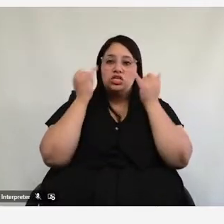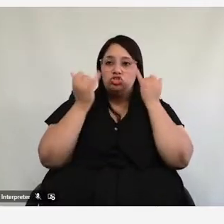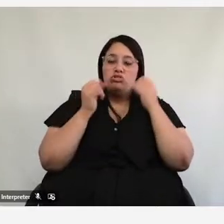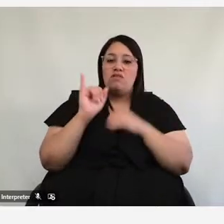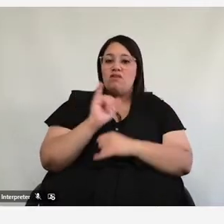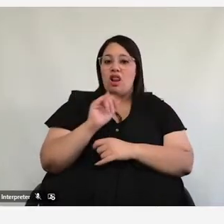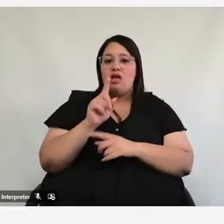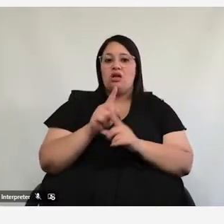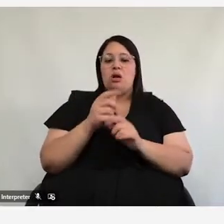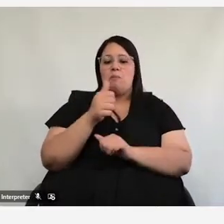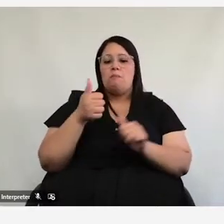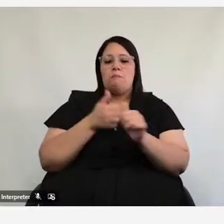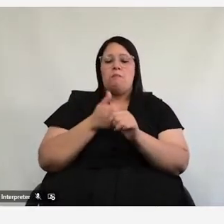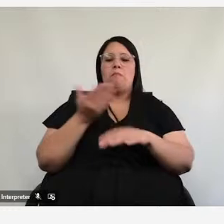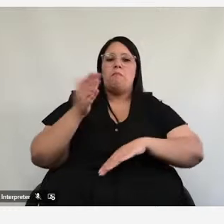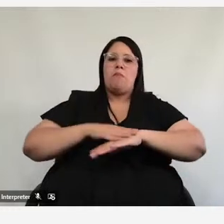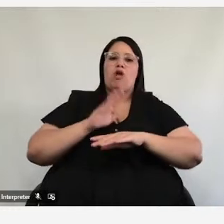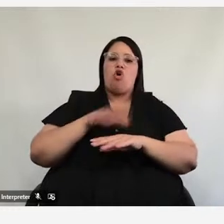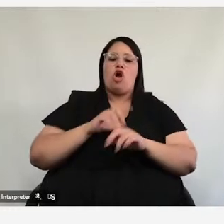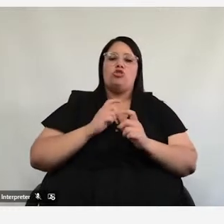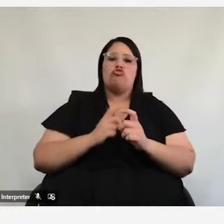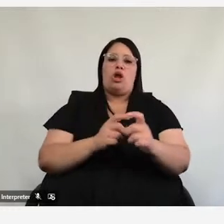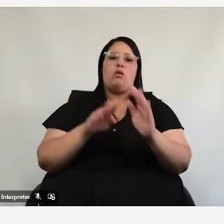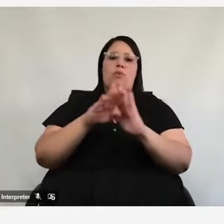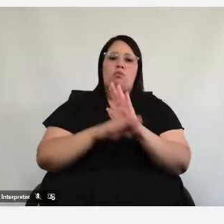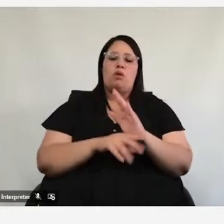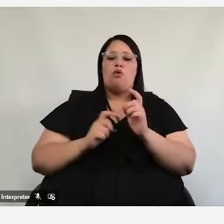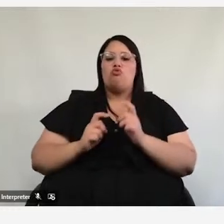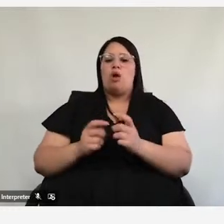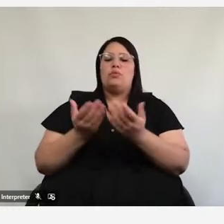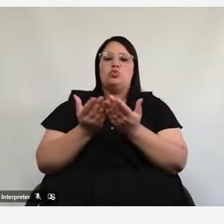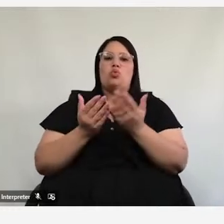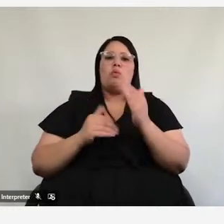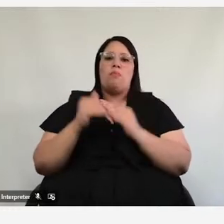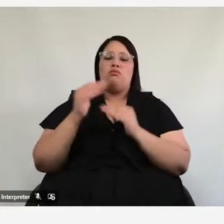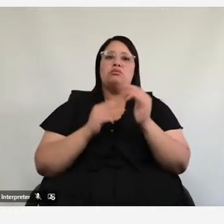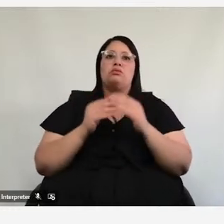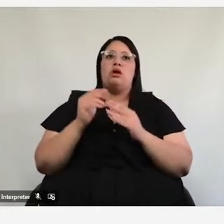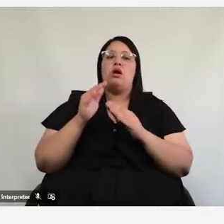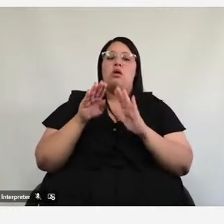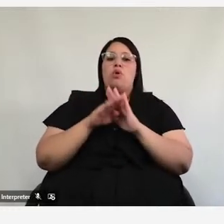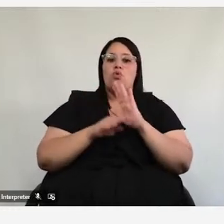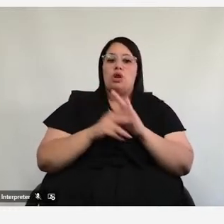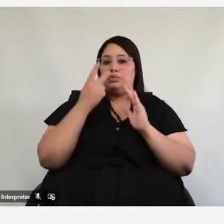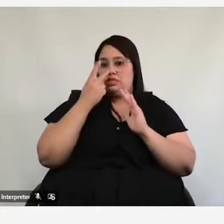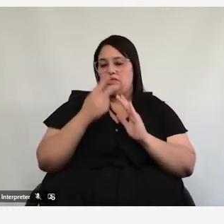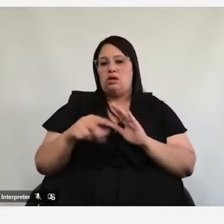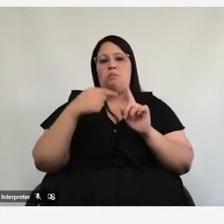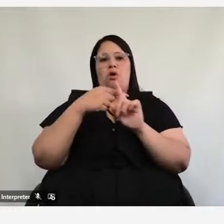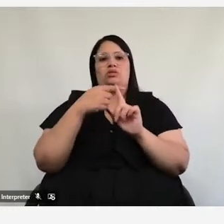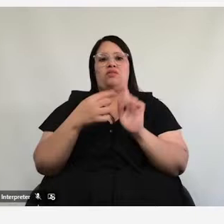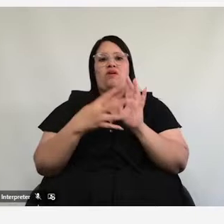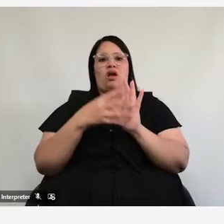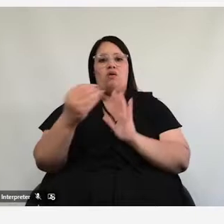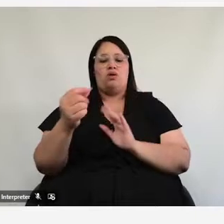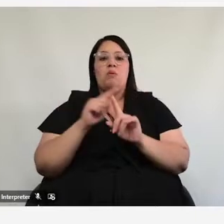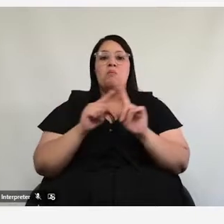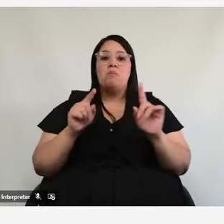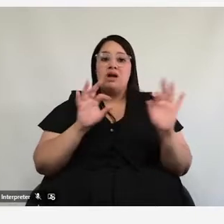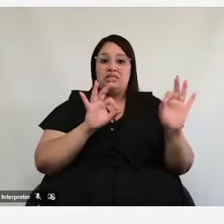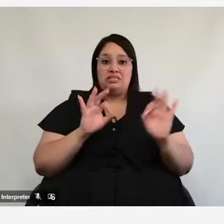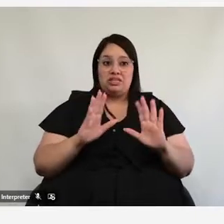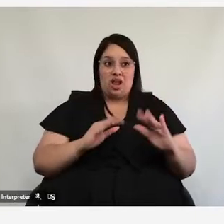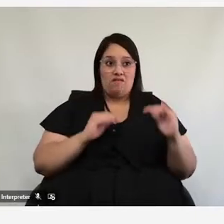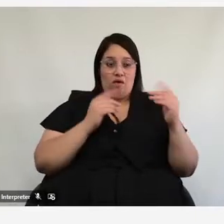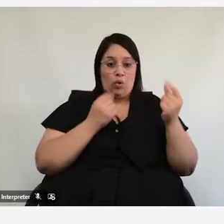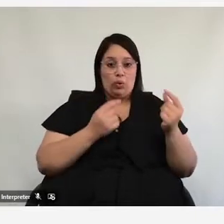the Back on Track programs and the Rapid School Build programs are yielding positive outcomes. However, despite these advancements,